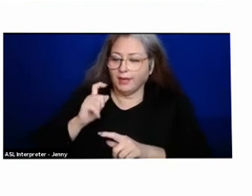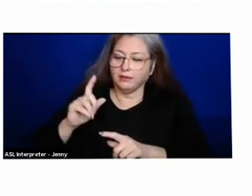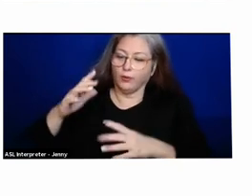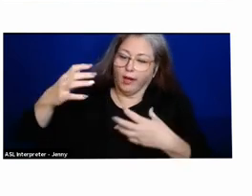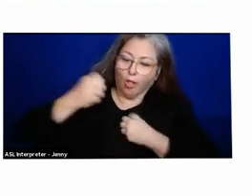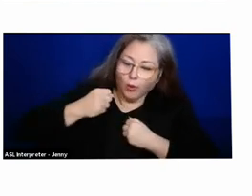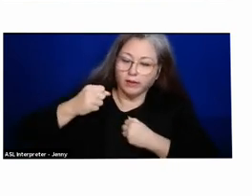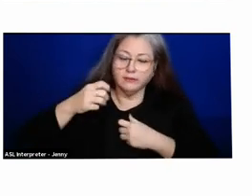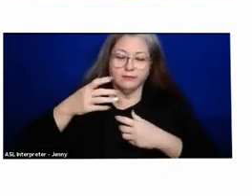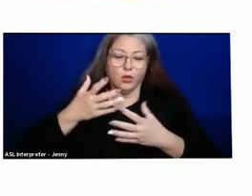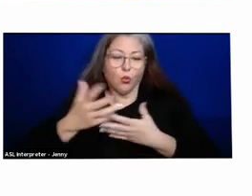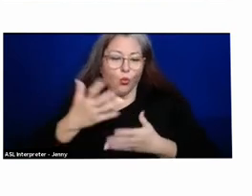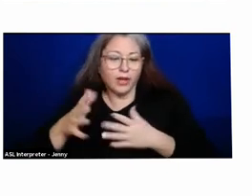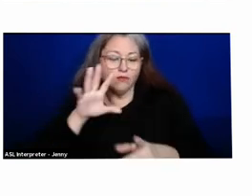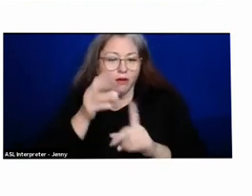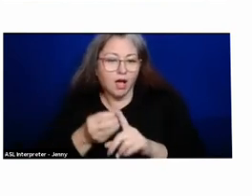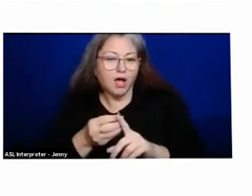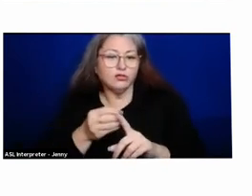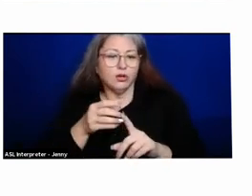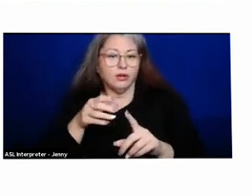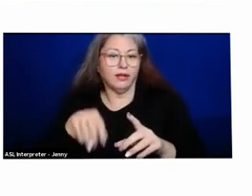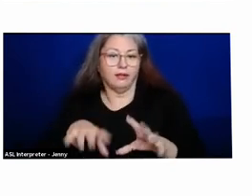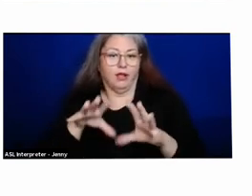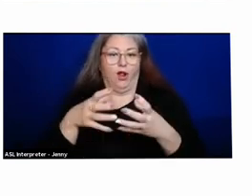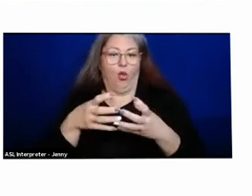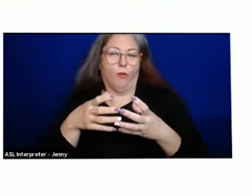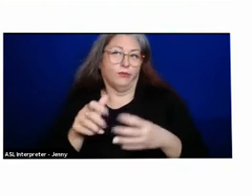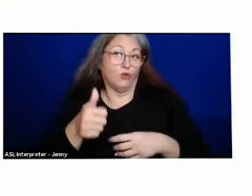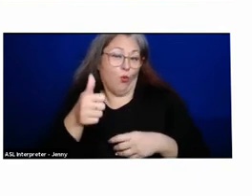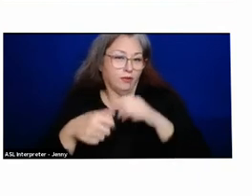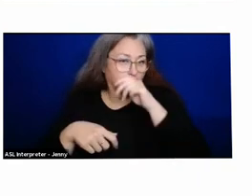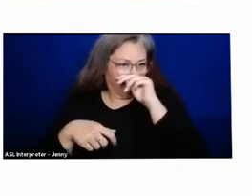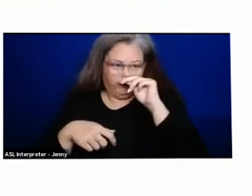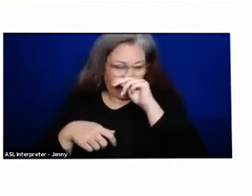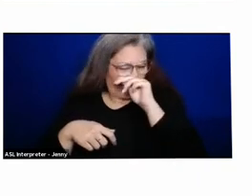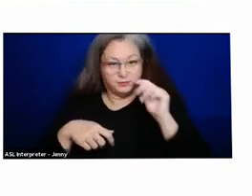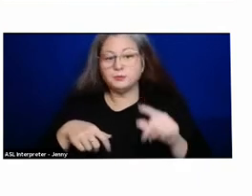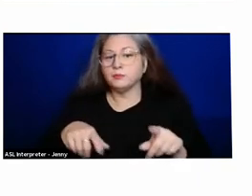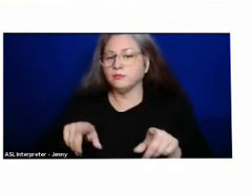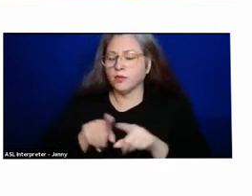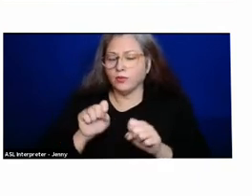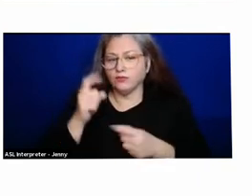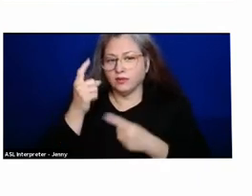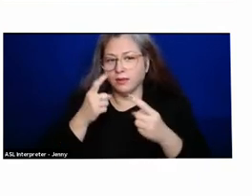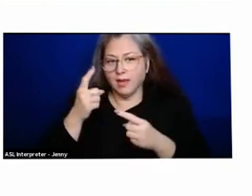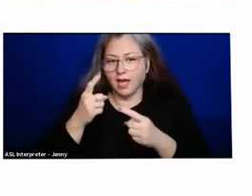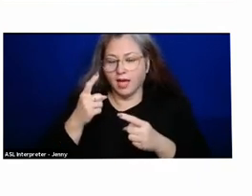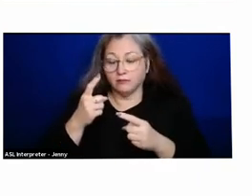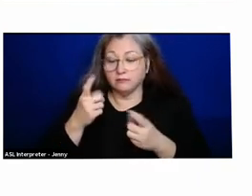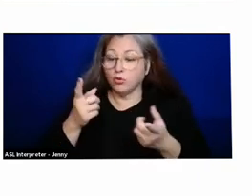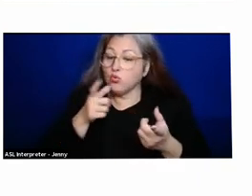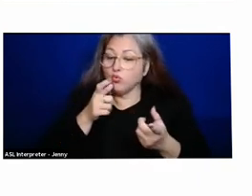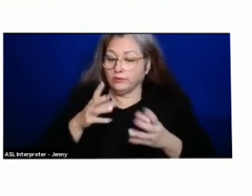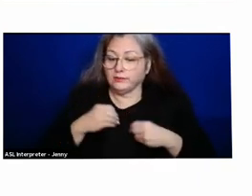because of wasteful cultures in the global north. We also have to think about taking responsibility,